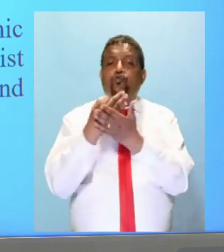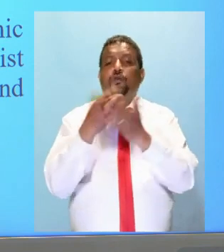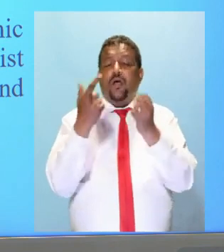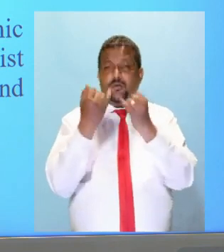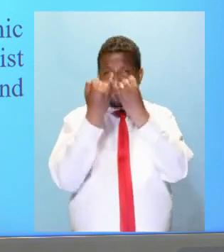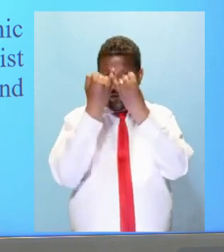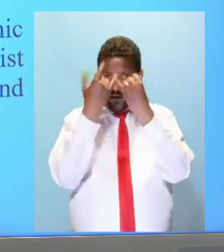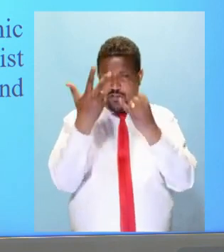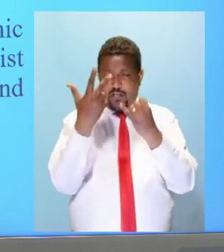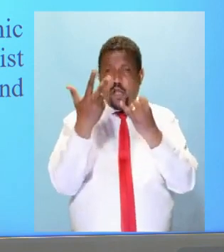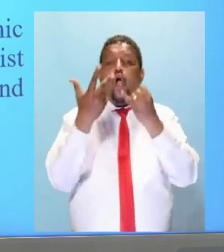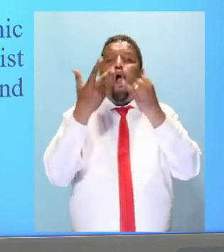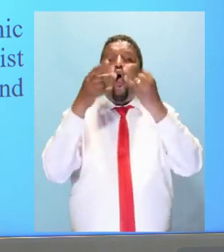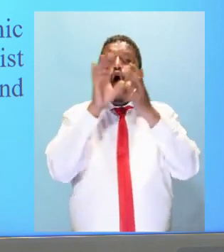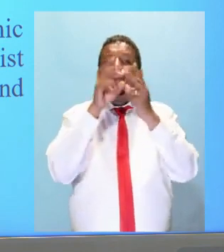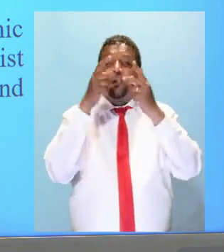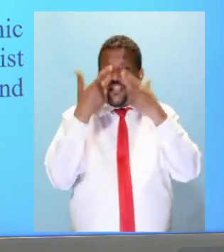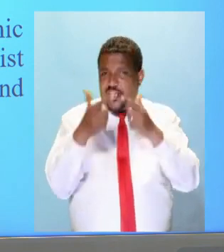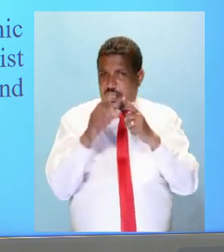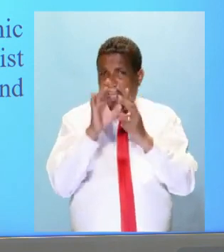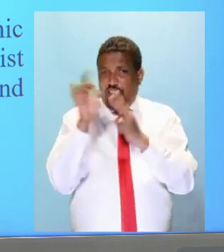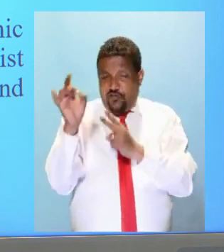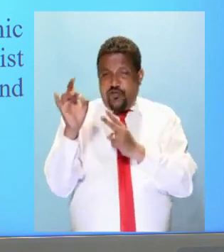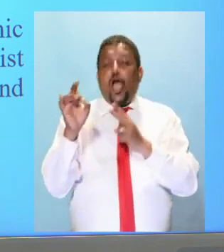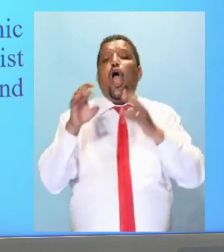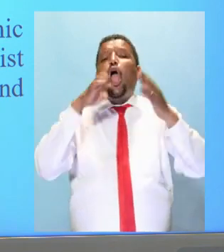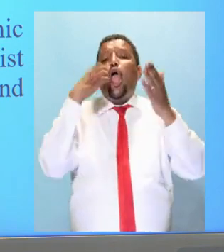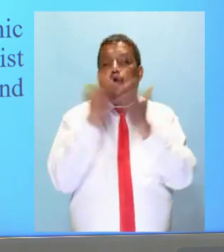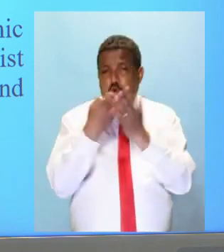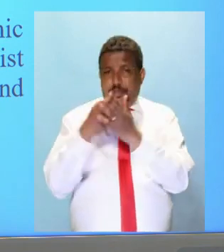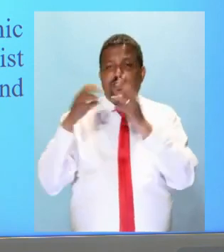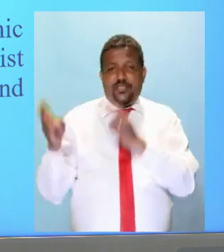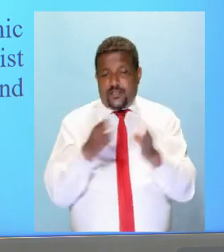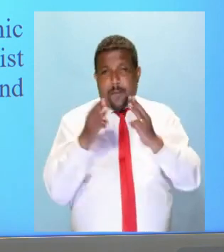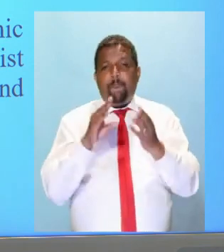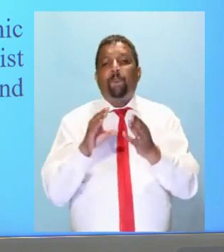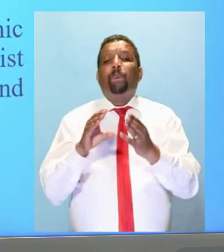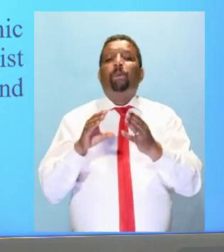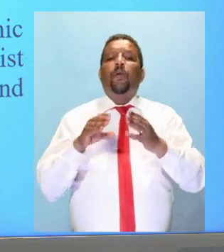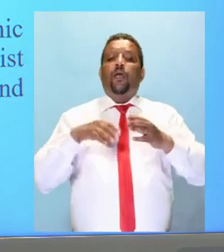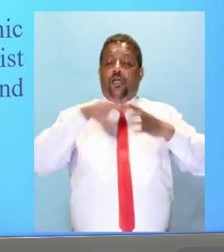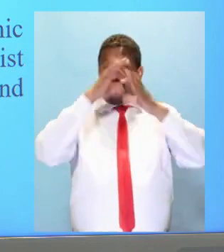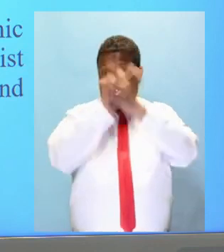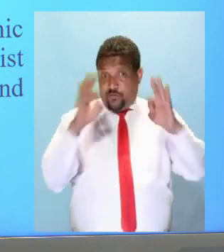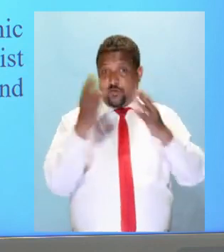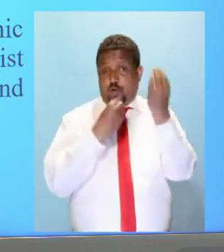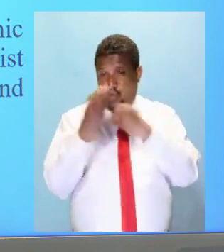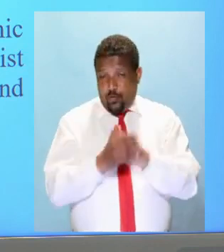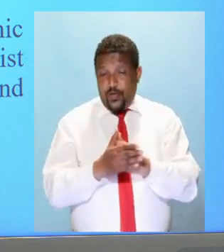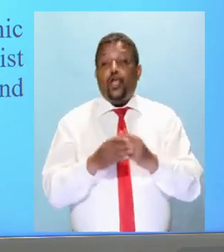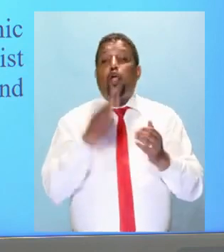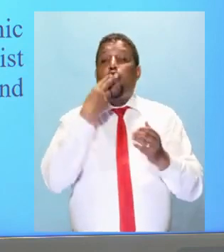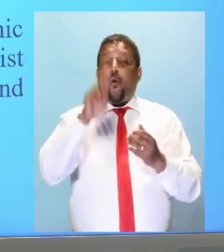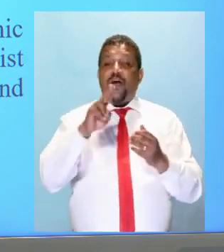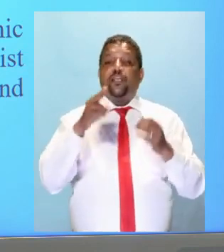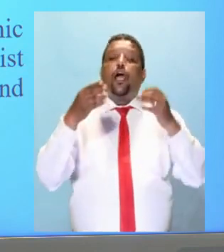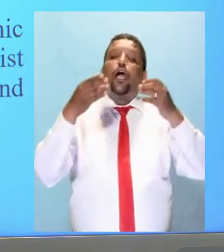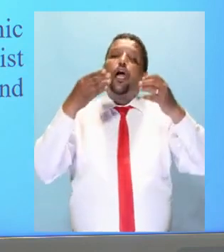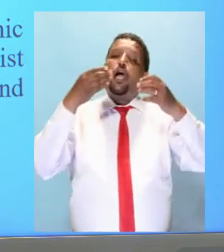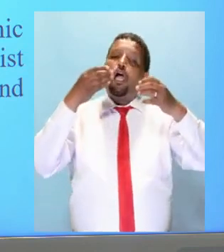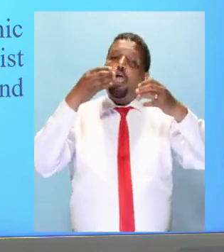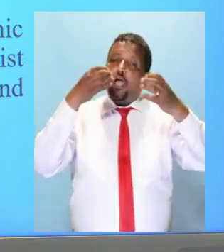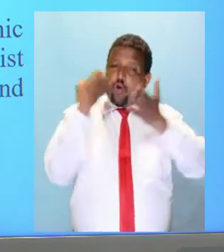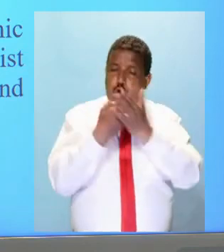alternative economic systems called capitalist economy, command economy, and the mixed economy.